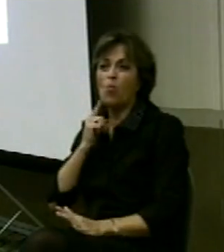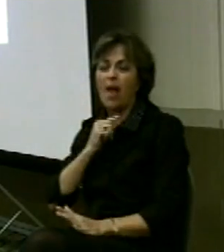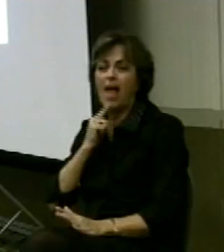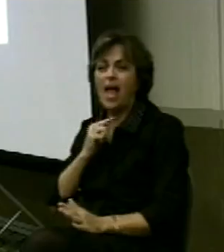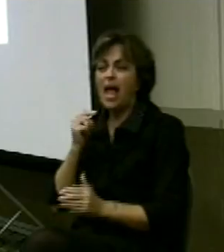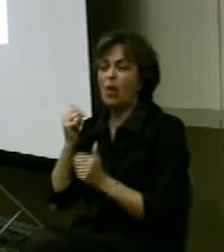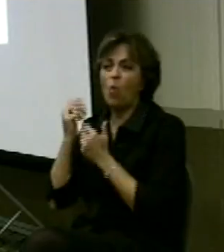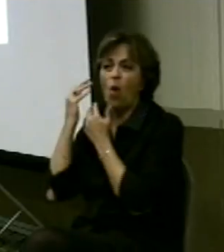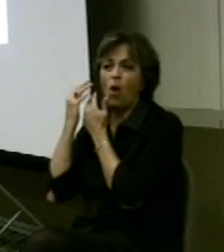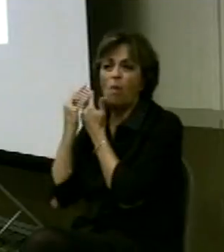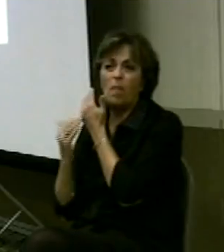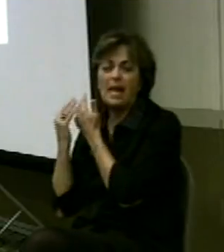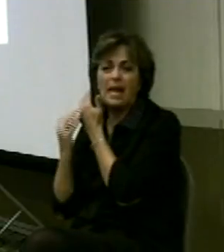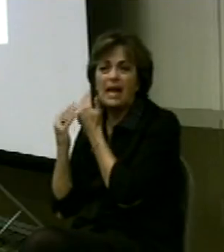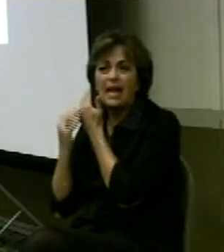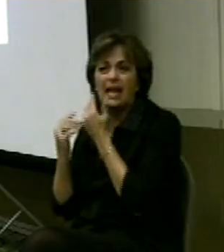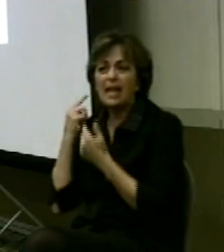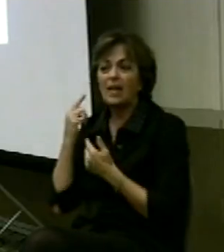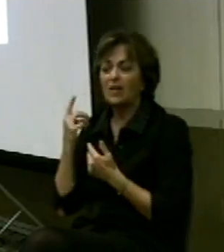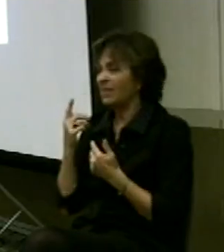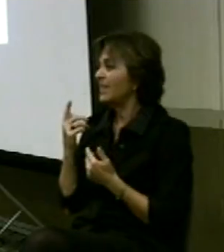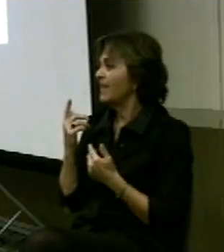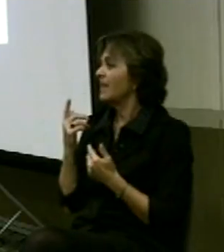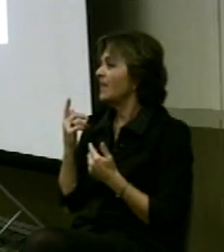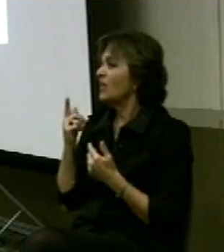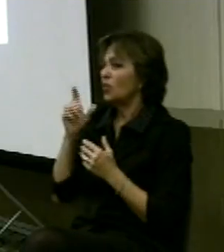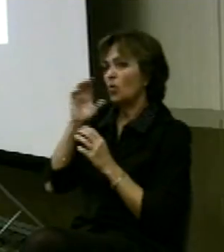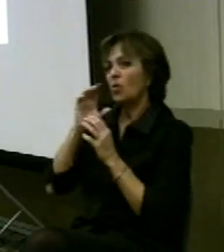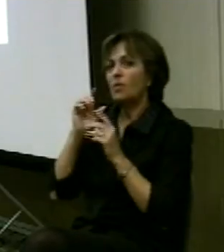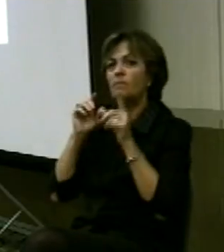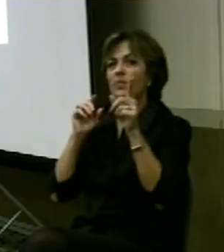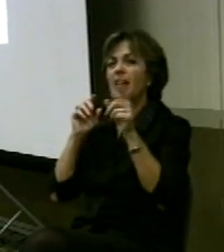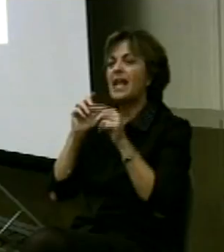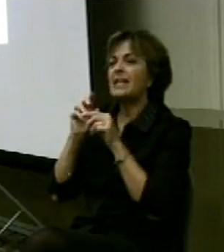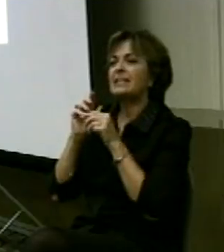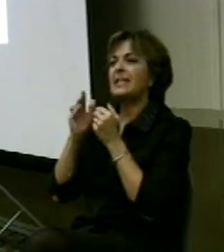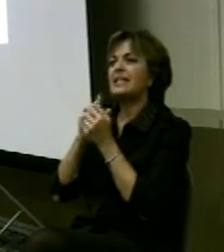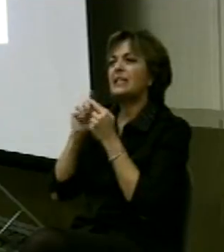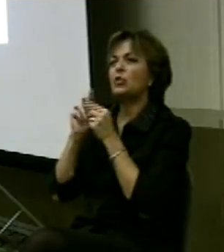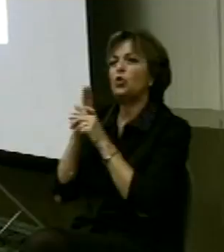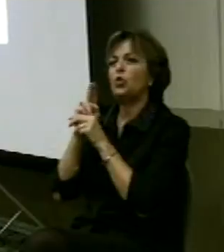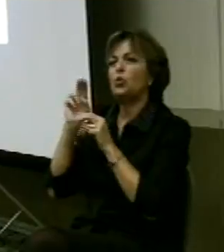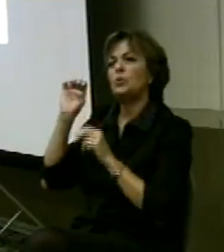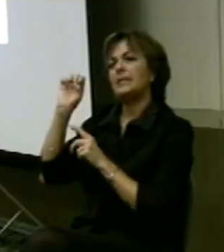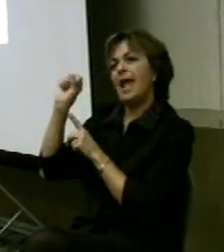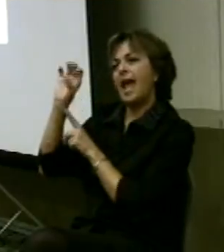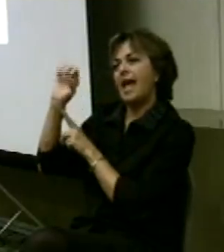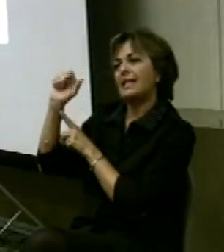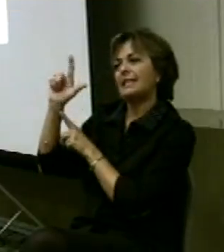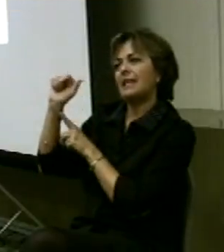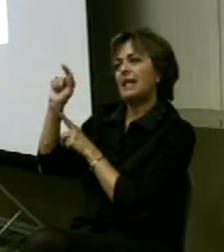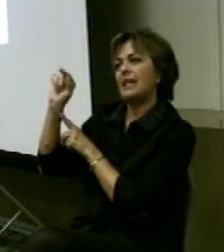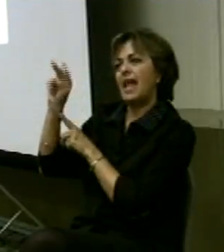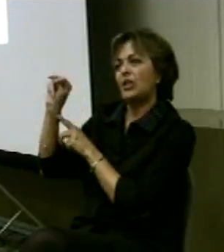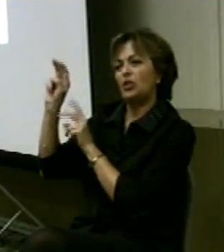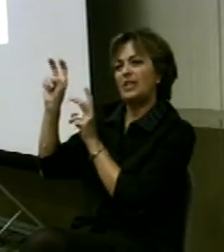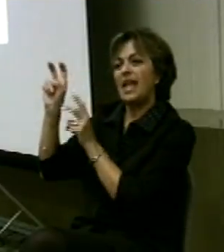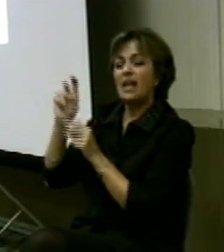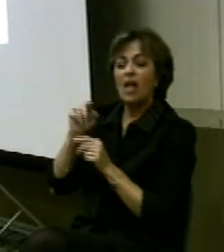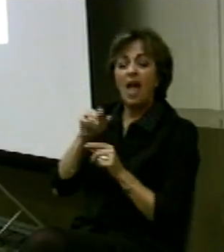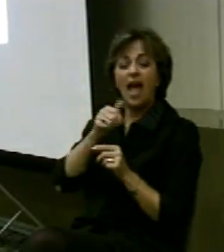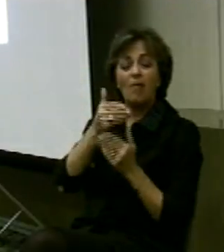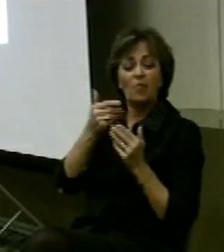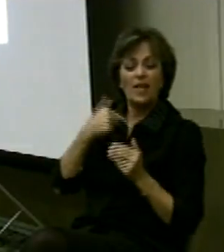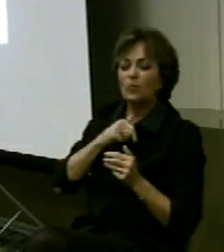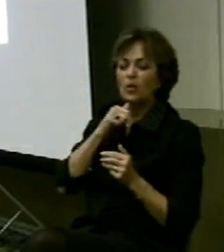was bleeding, or, do you know what I mean? You would look for something. The escalation things of like using other things that are all not considered normal, but